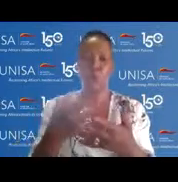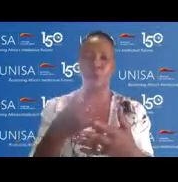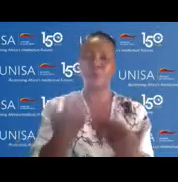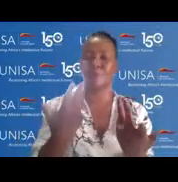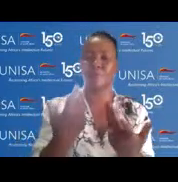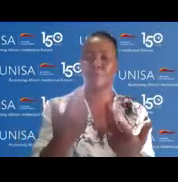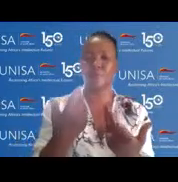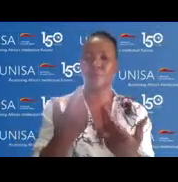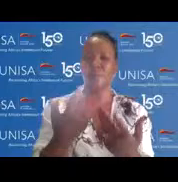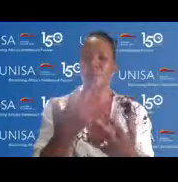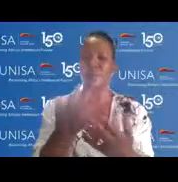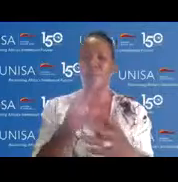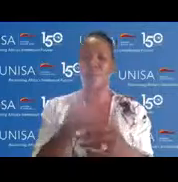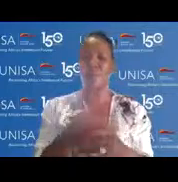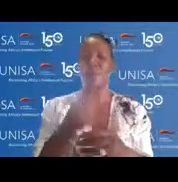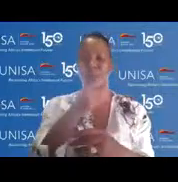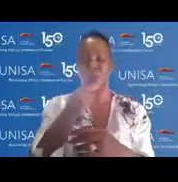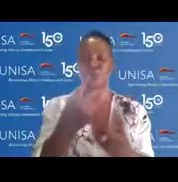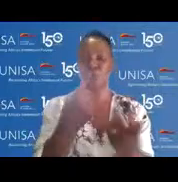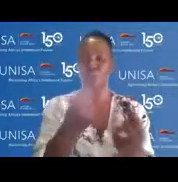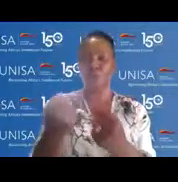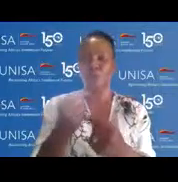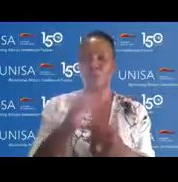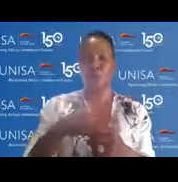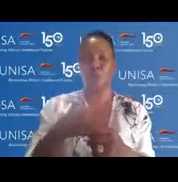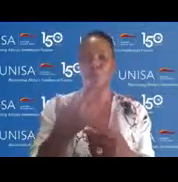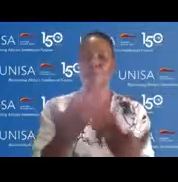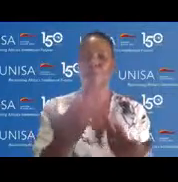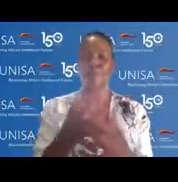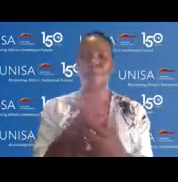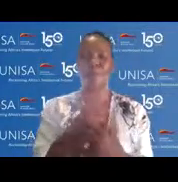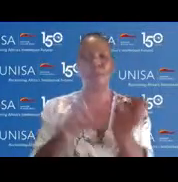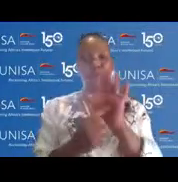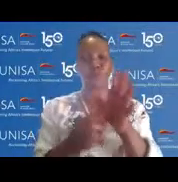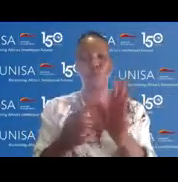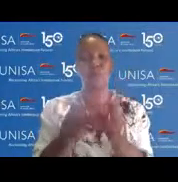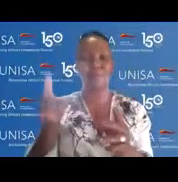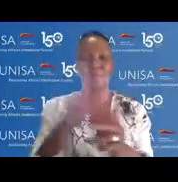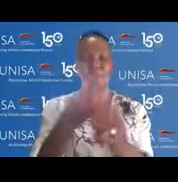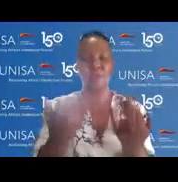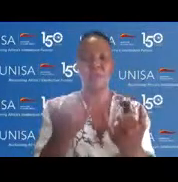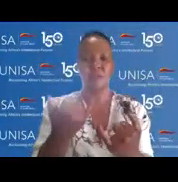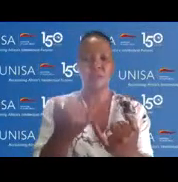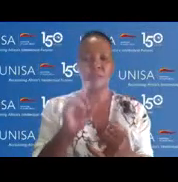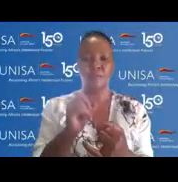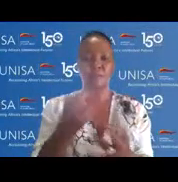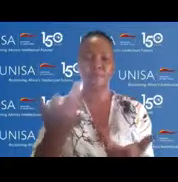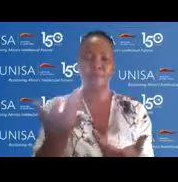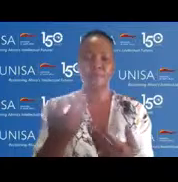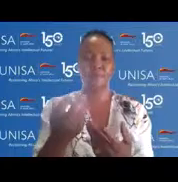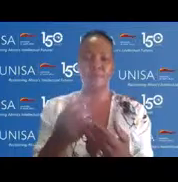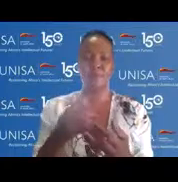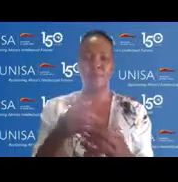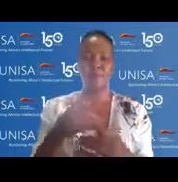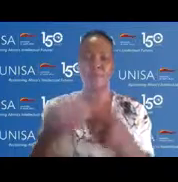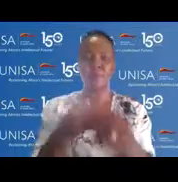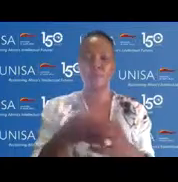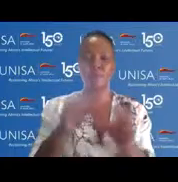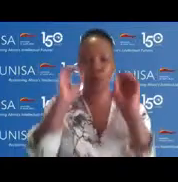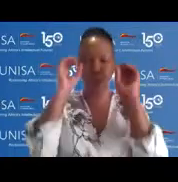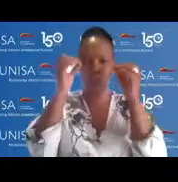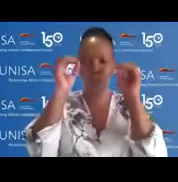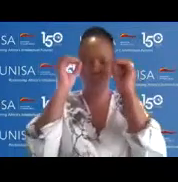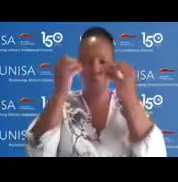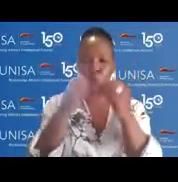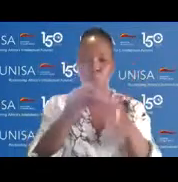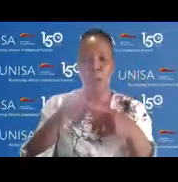app itself? Great stuff. So let's go and see now. Right, let's go to our Google Play because that's the thing, guys.